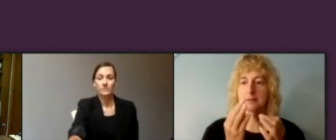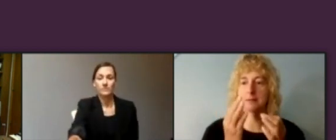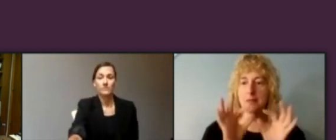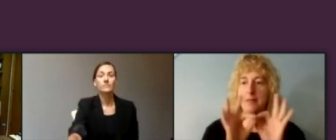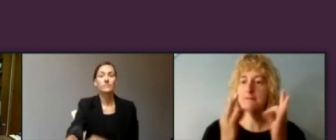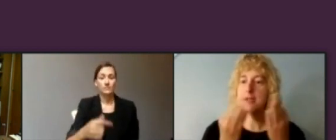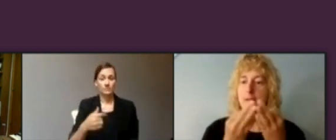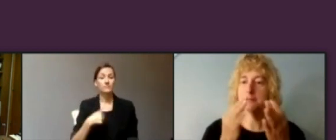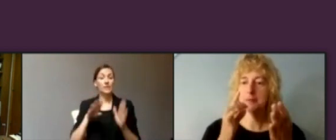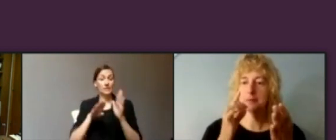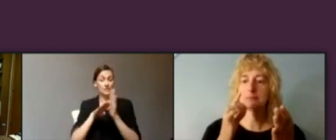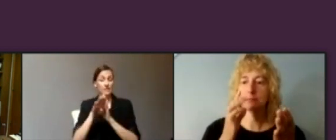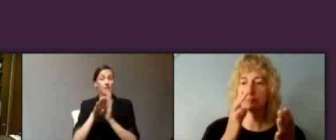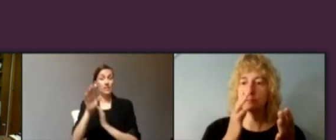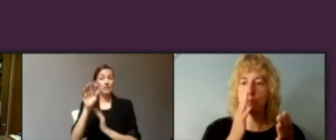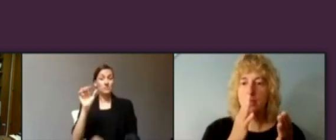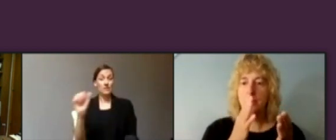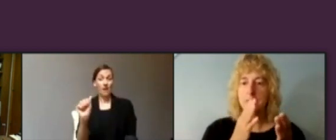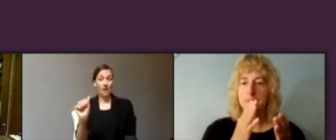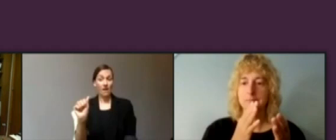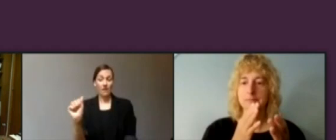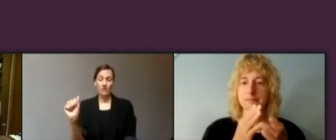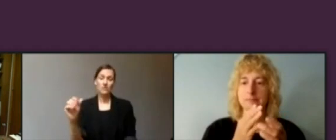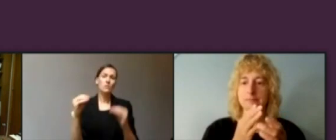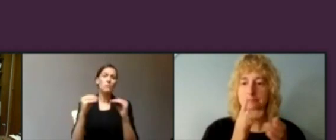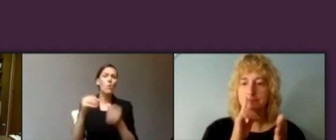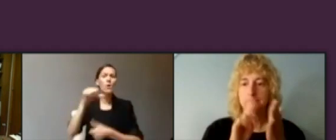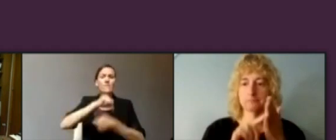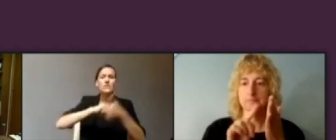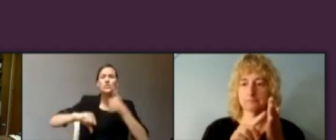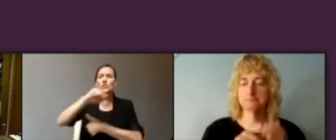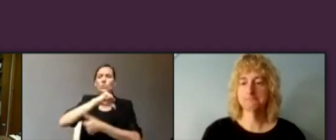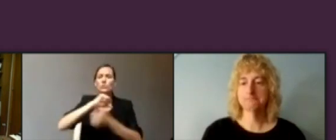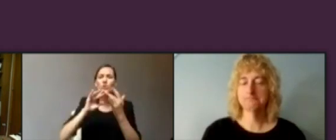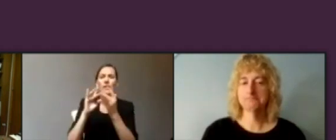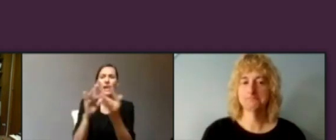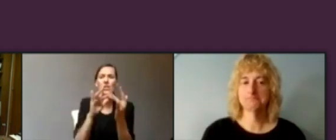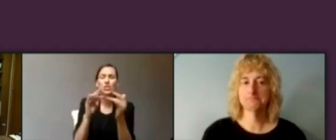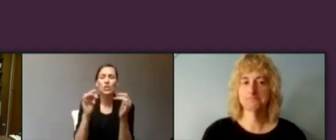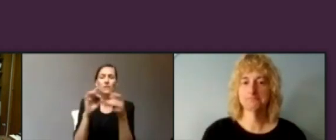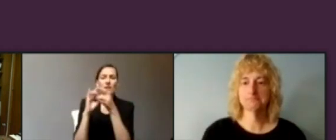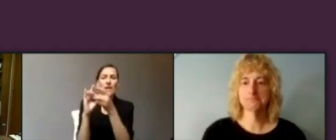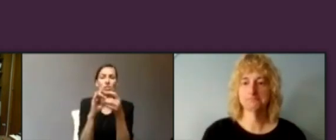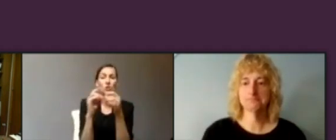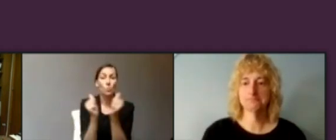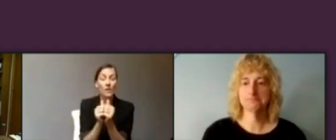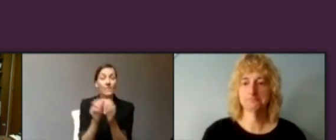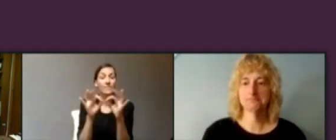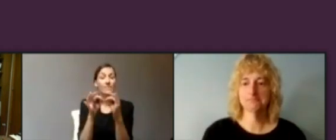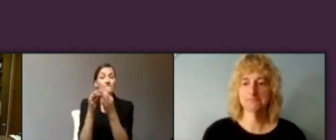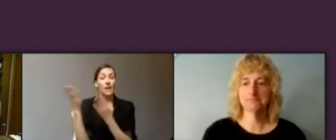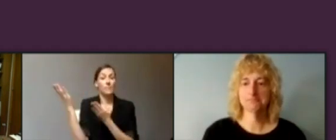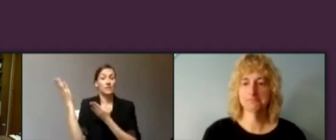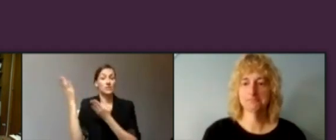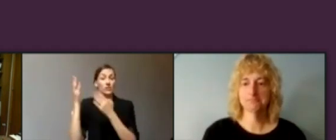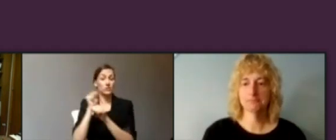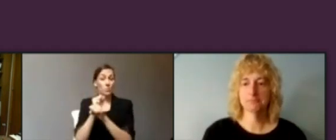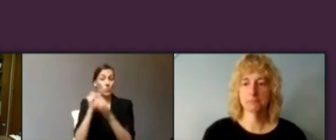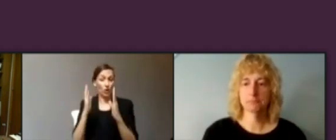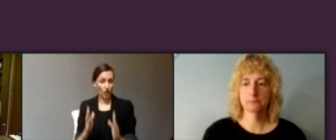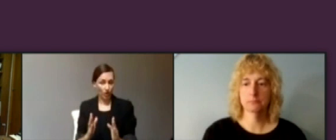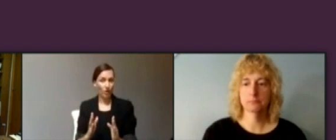develop a more of a social connection with the family service worker